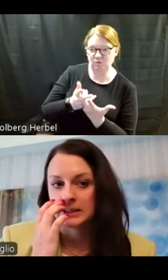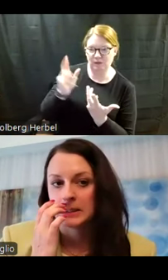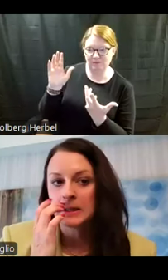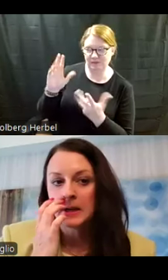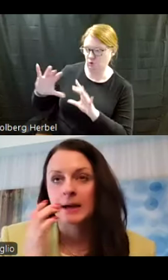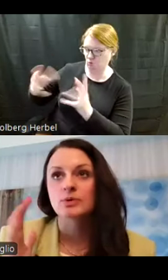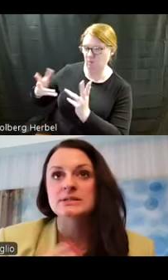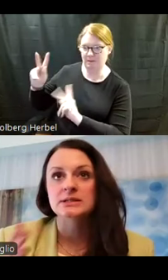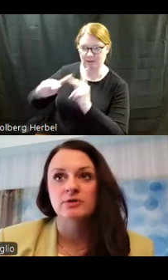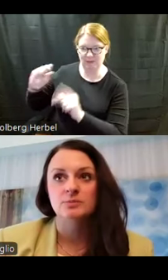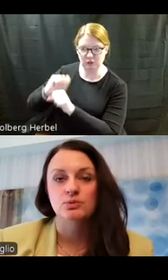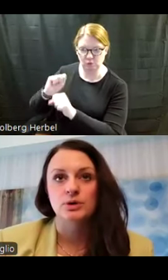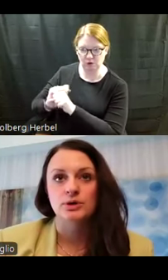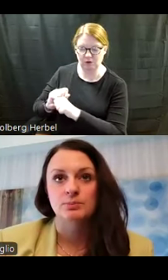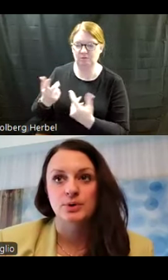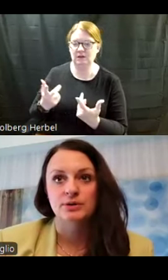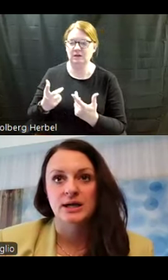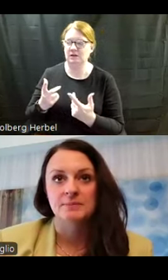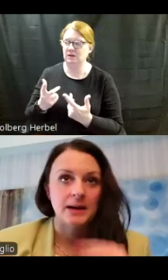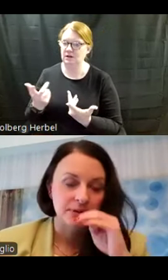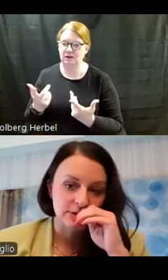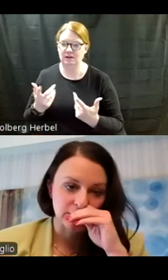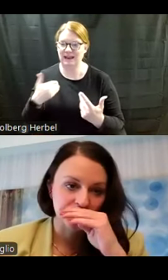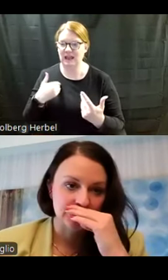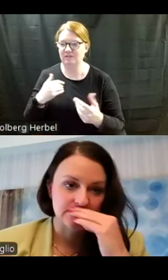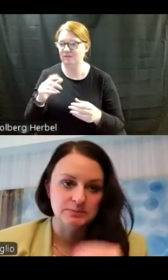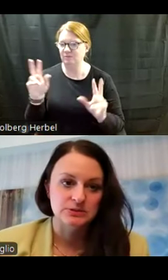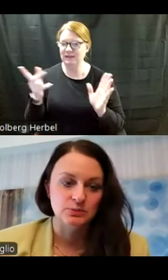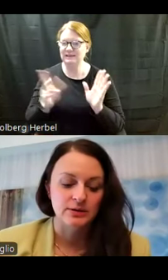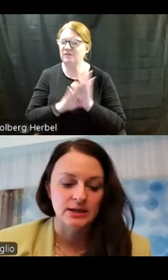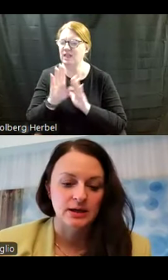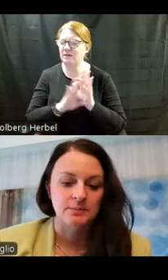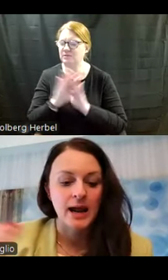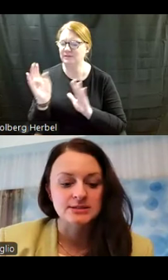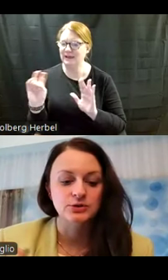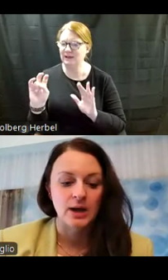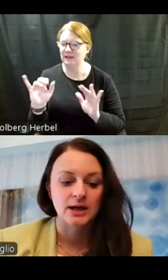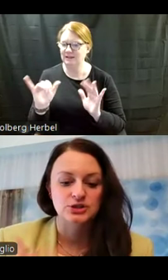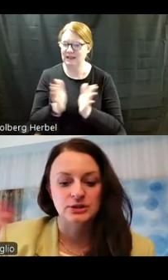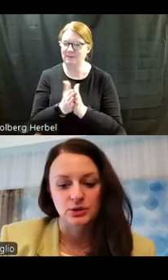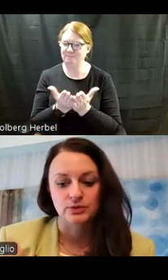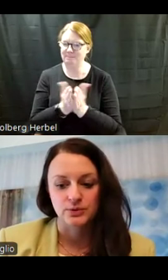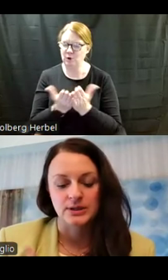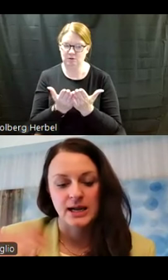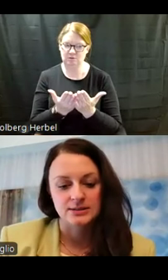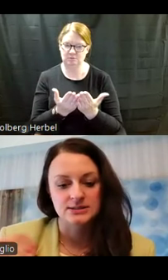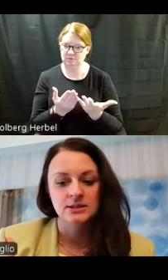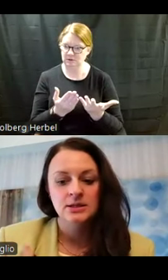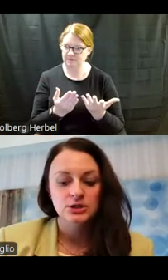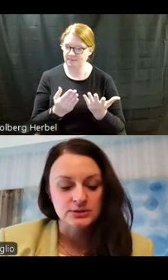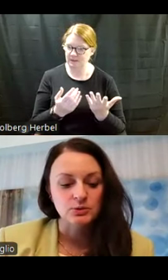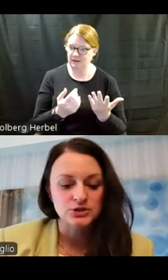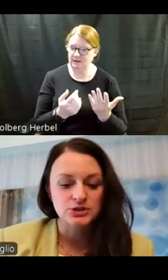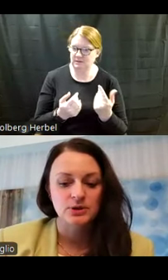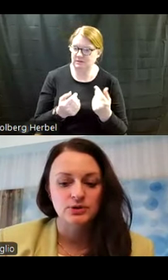you're in. We did develop a workbook that I'm happy to share with the team as well that has you actually go through and asks